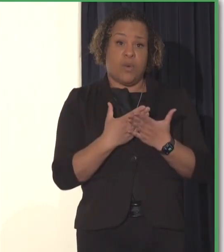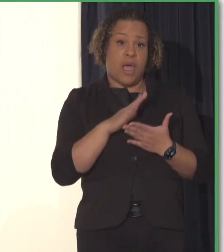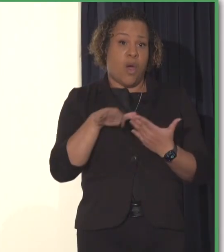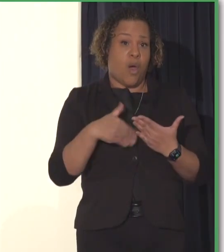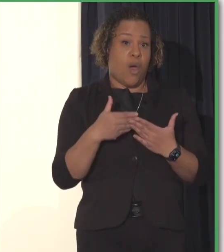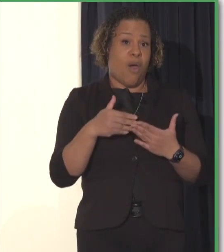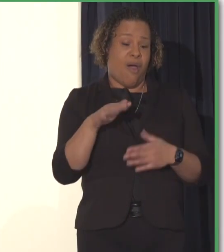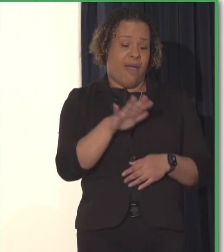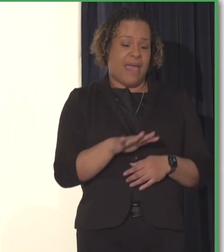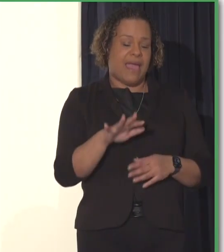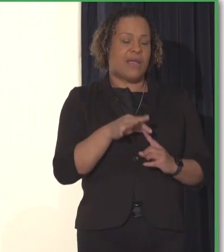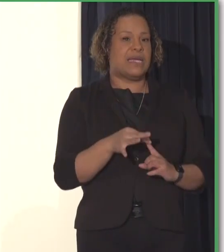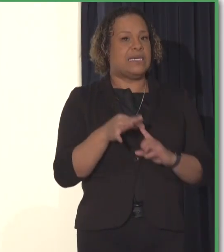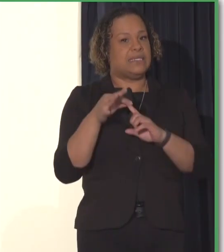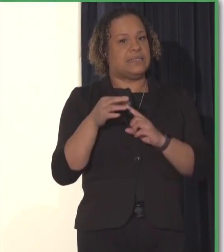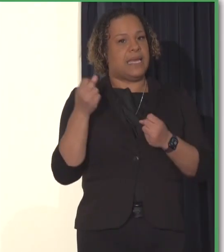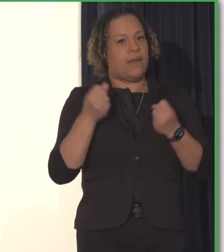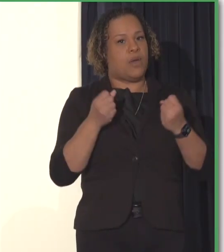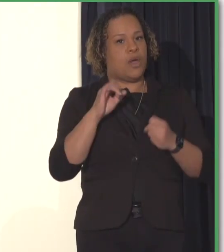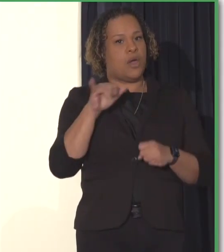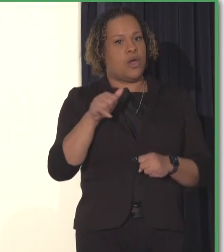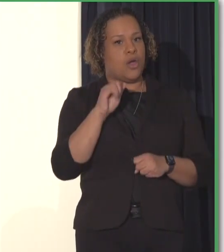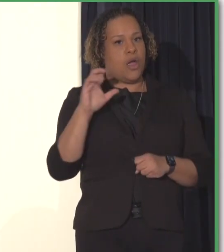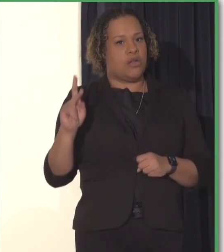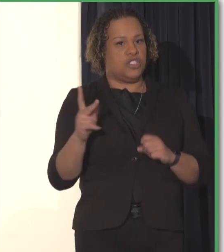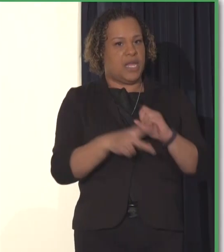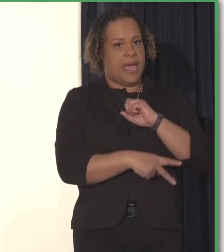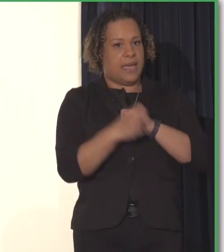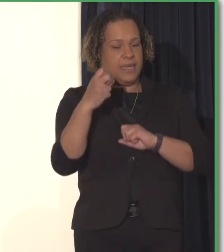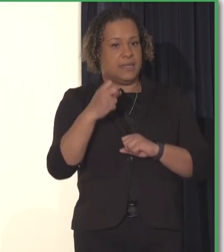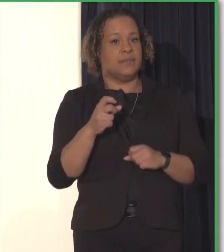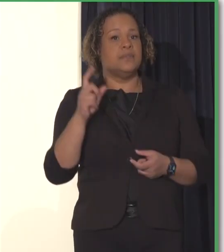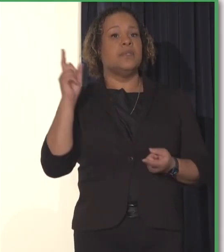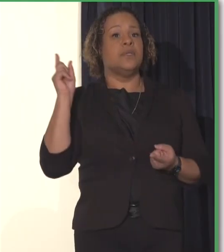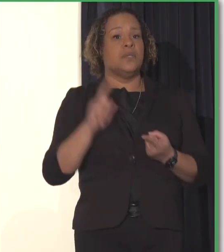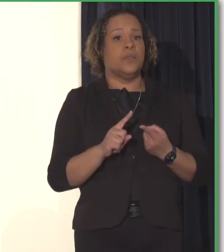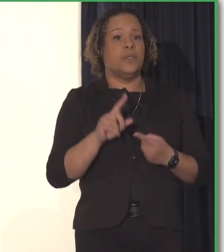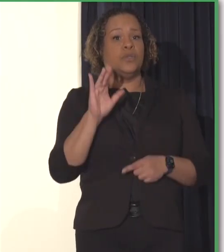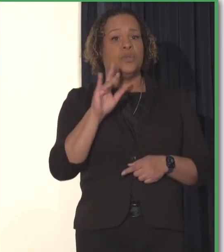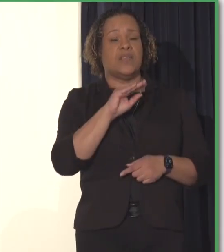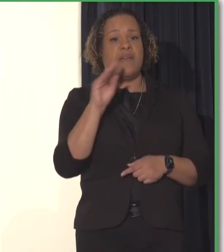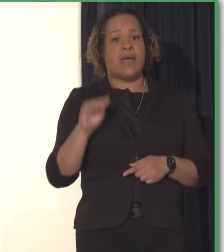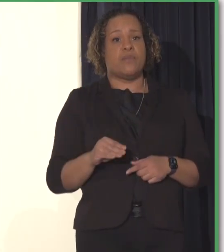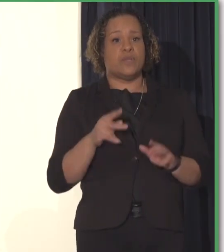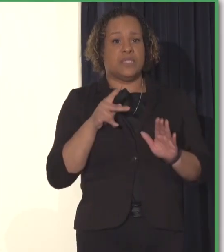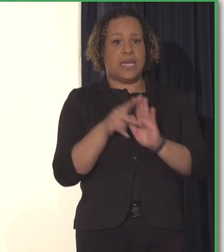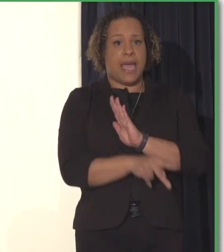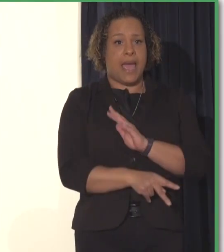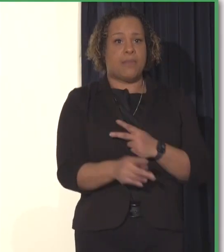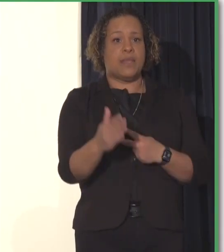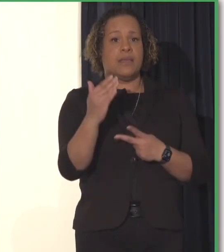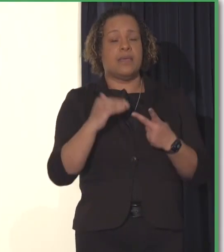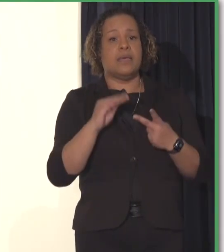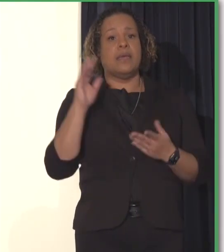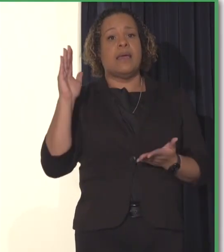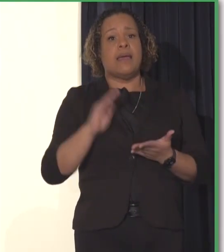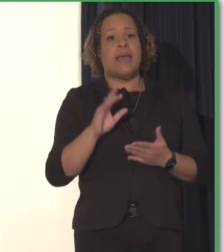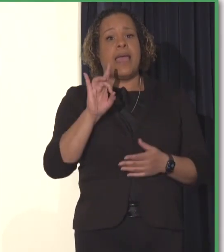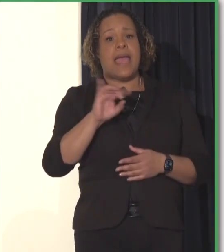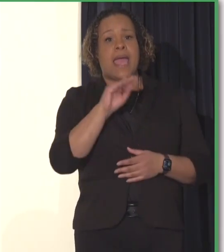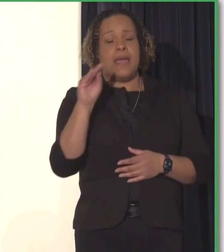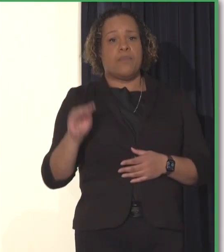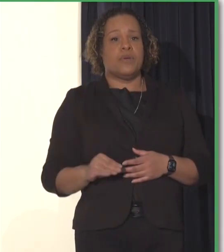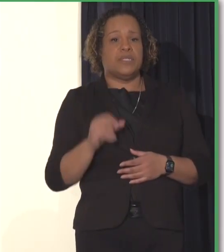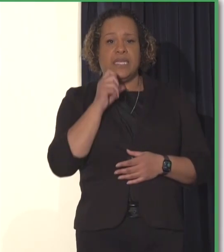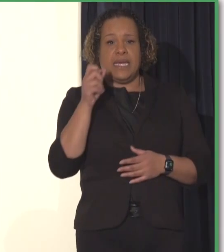of carjacking. We're down 25% in homicides right now, 8% in non-fatal shootings. Sexual assaults are